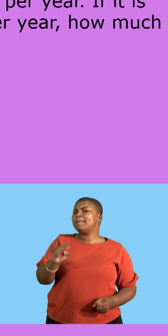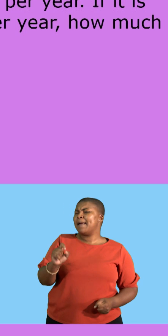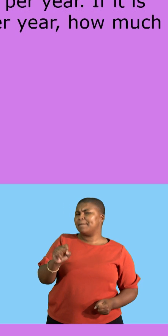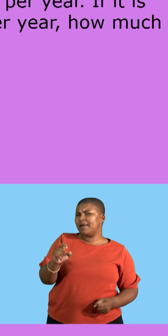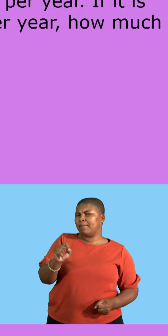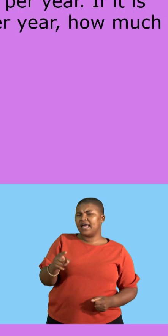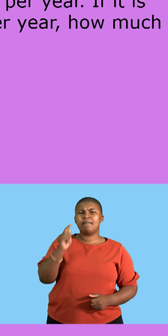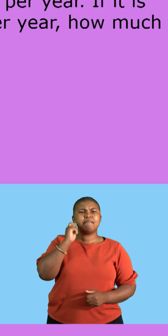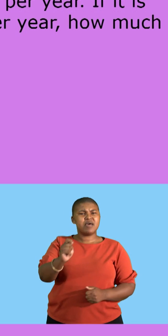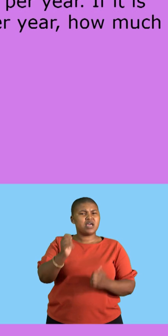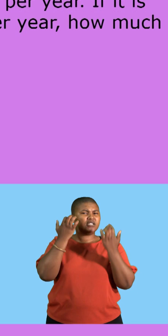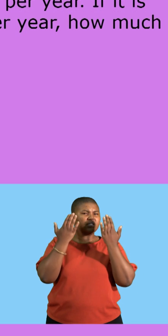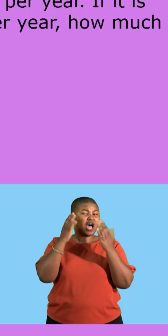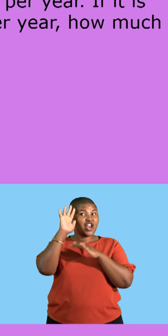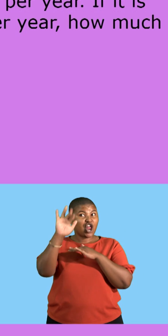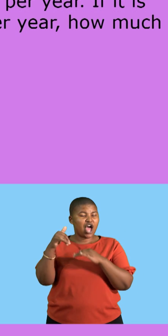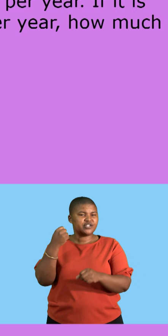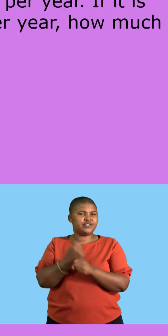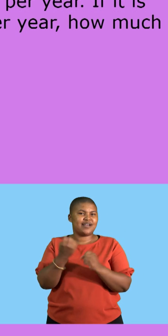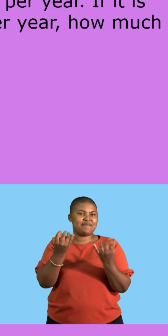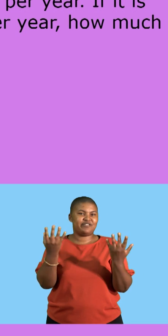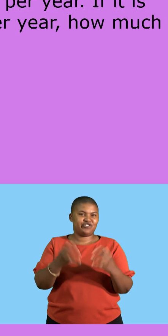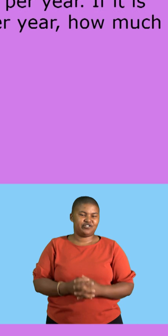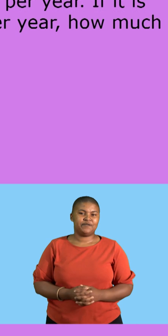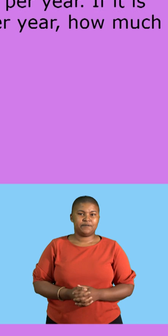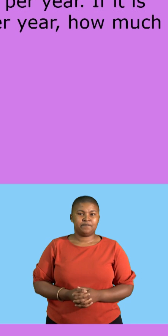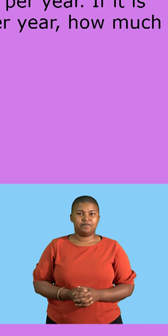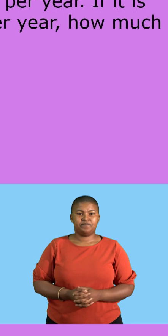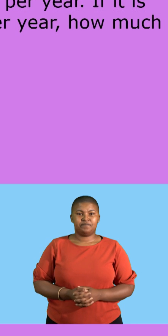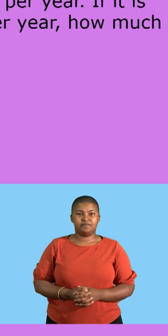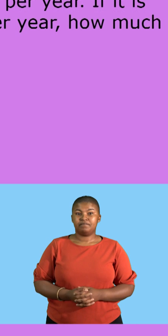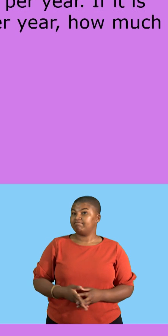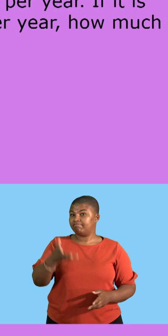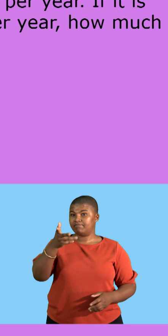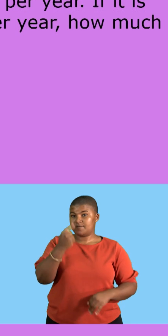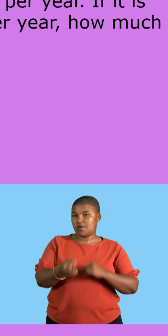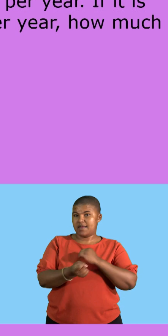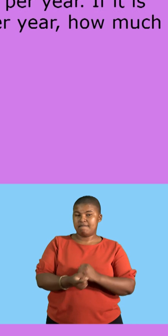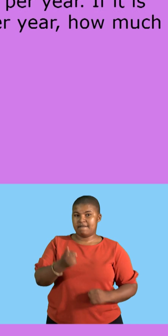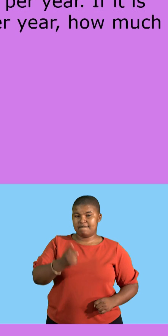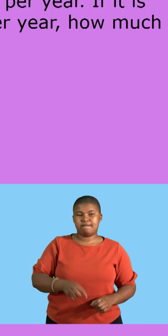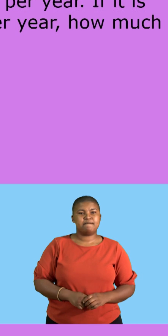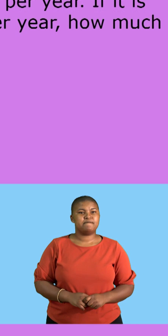fees cost next year? So what's happening here is that